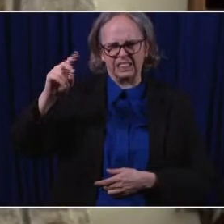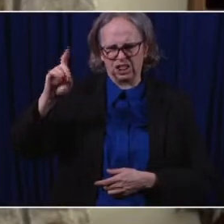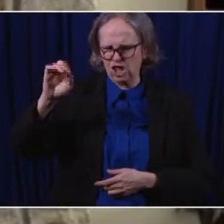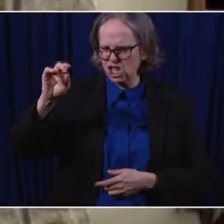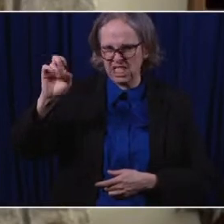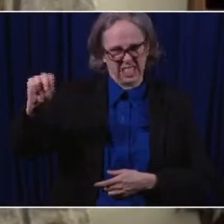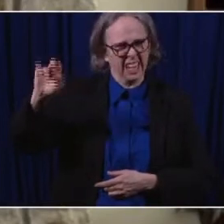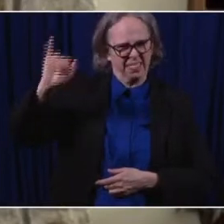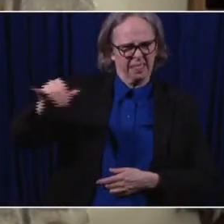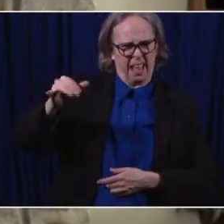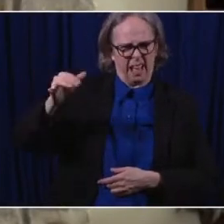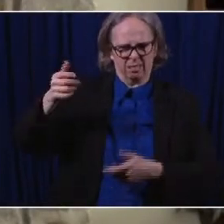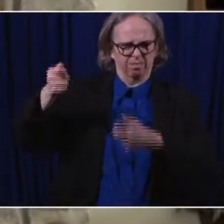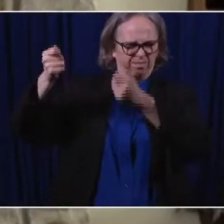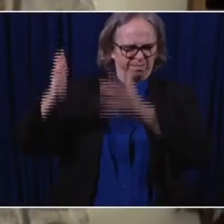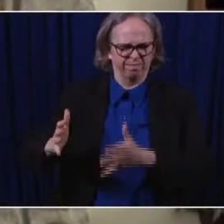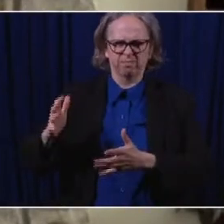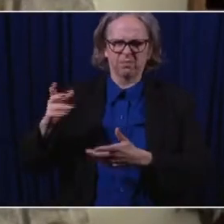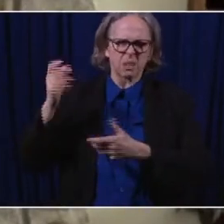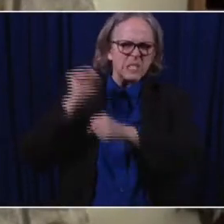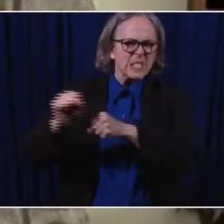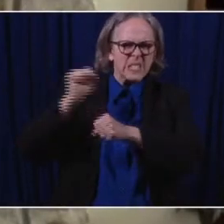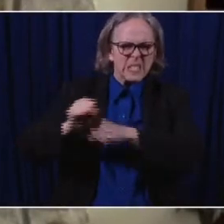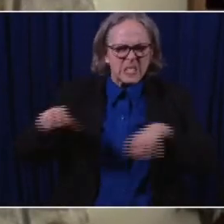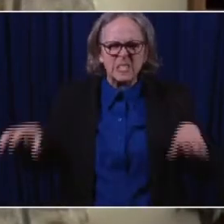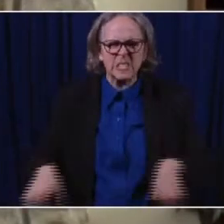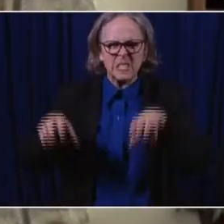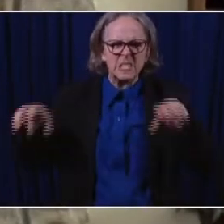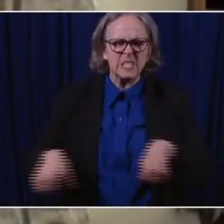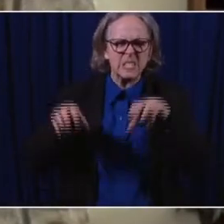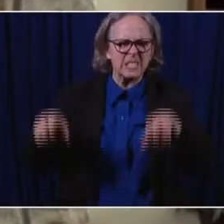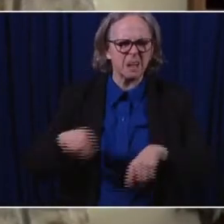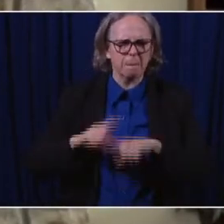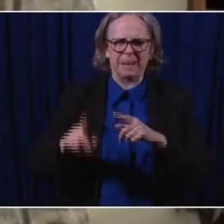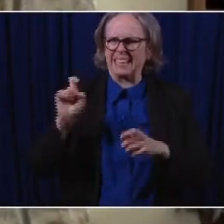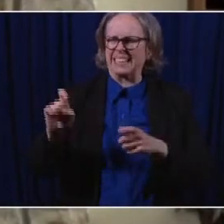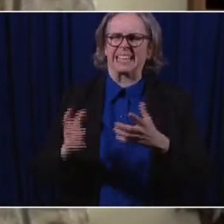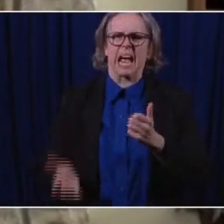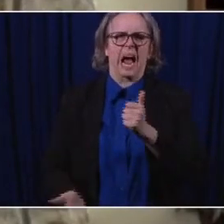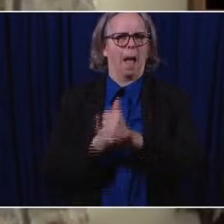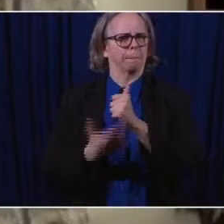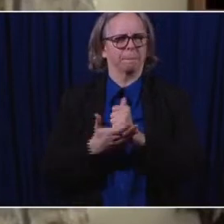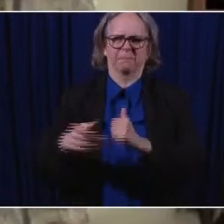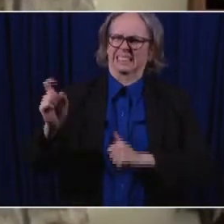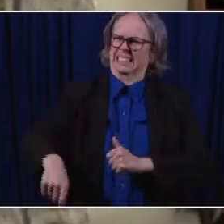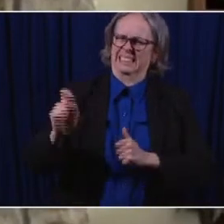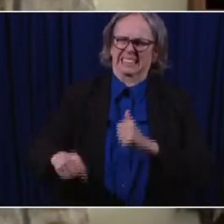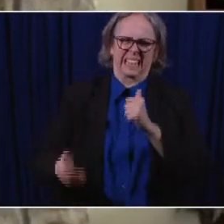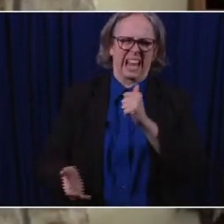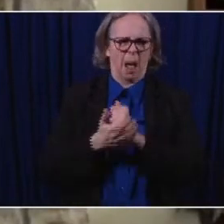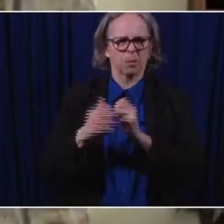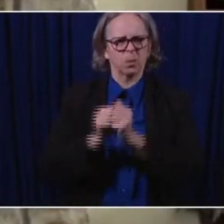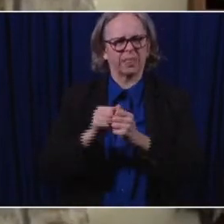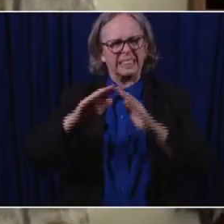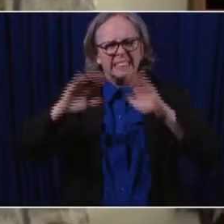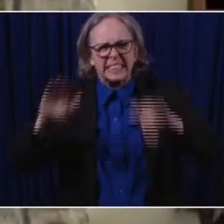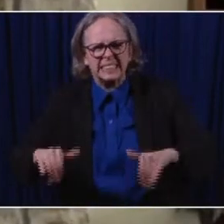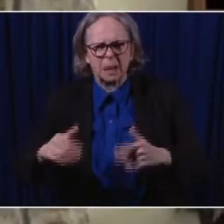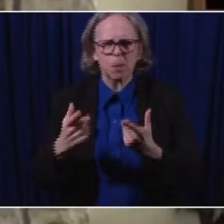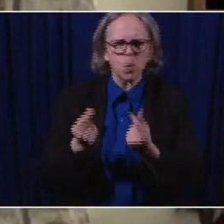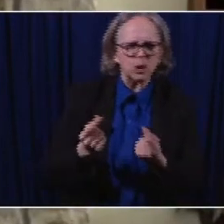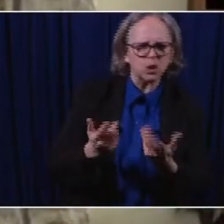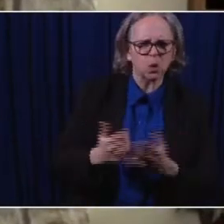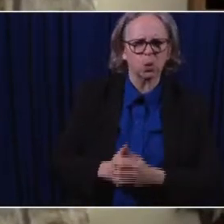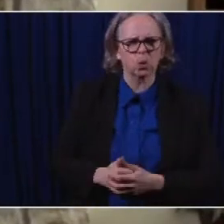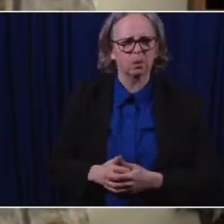more support and help. The director and I started talking about bringing in some private sector experts